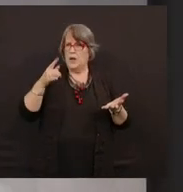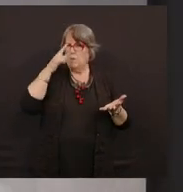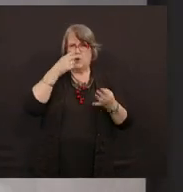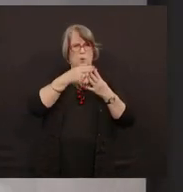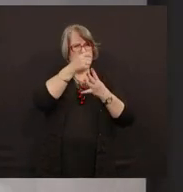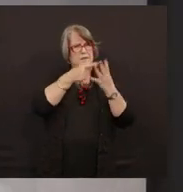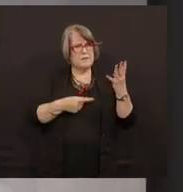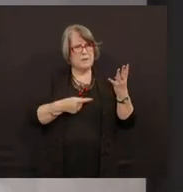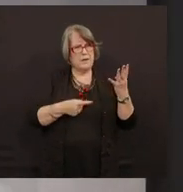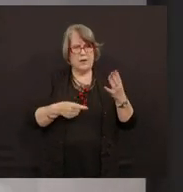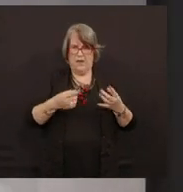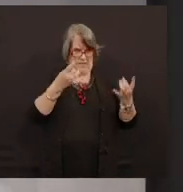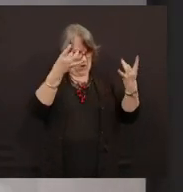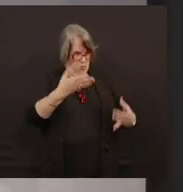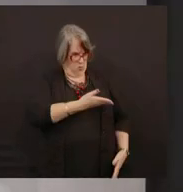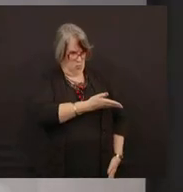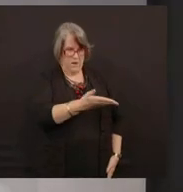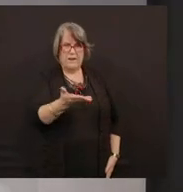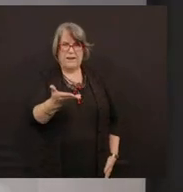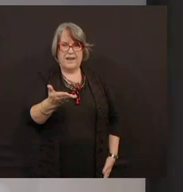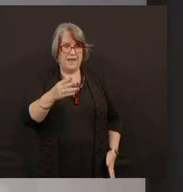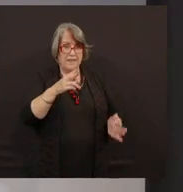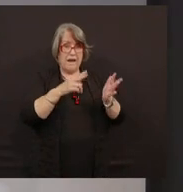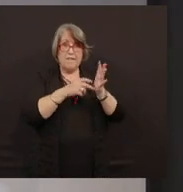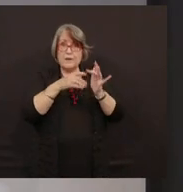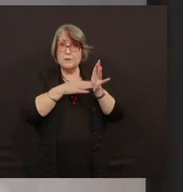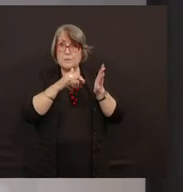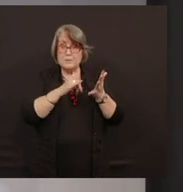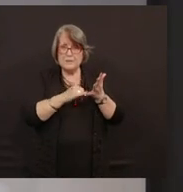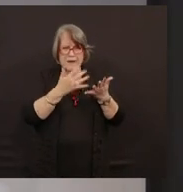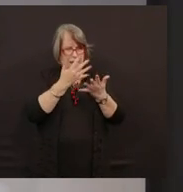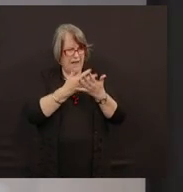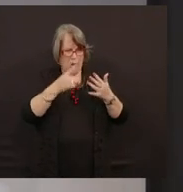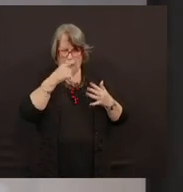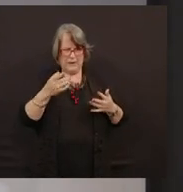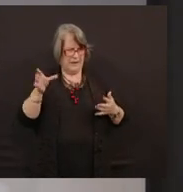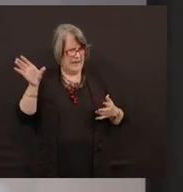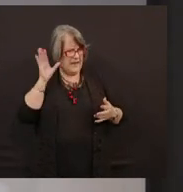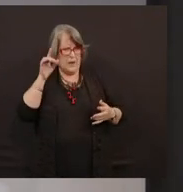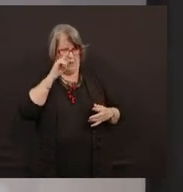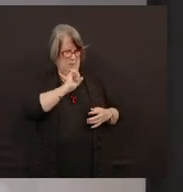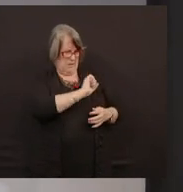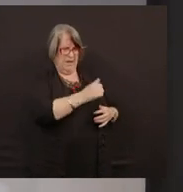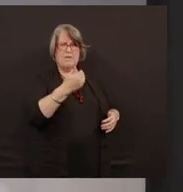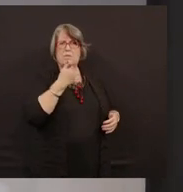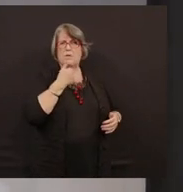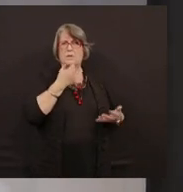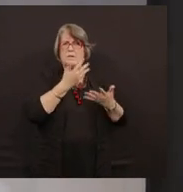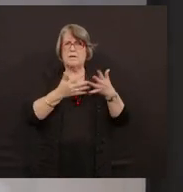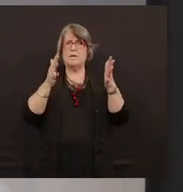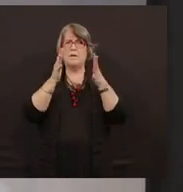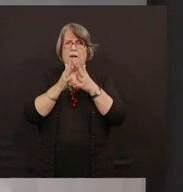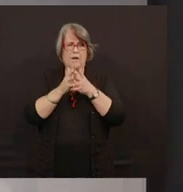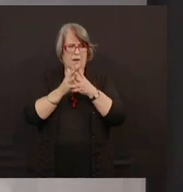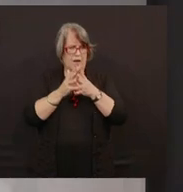with a disability are already the people who are the victims. So how can we hear people's voices